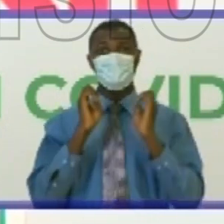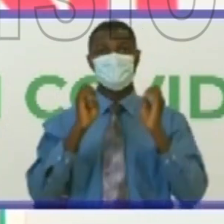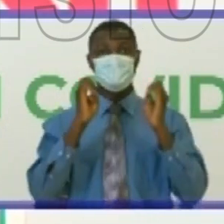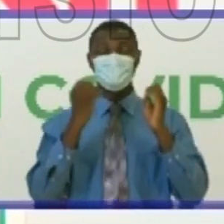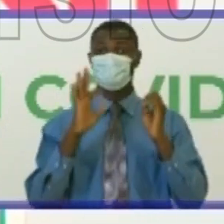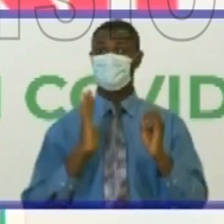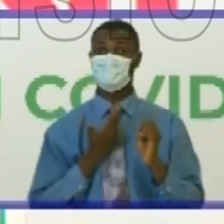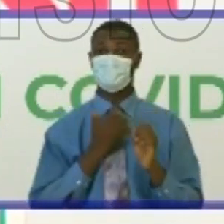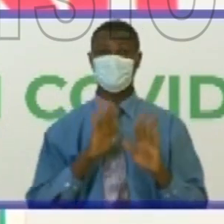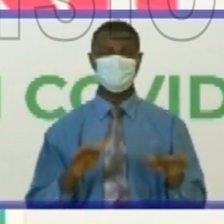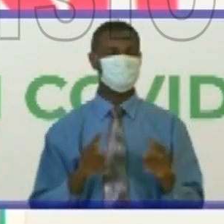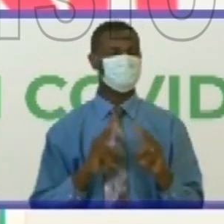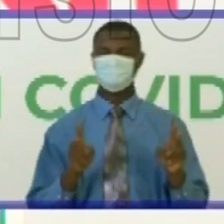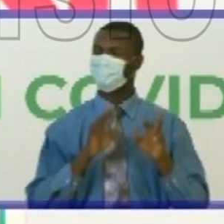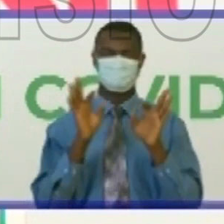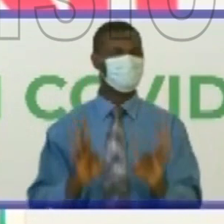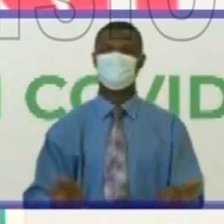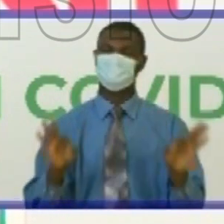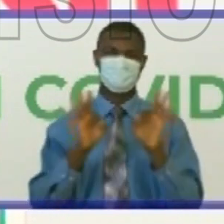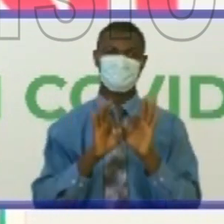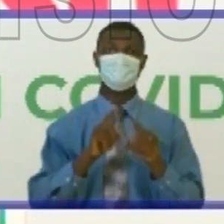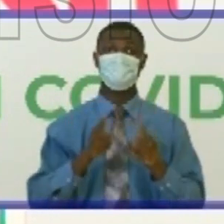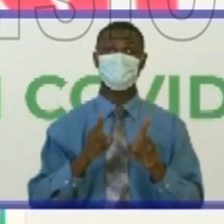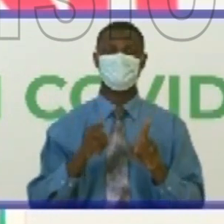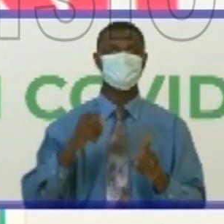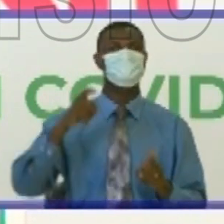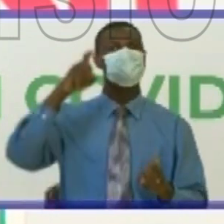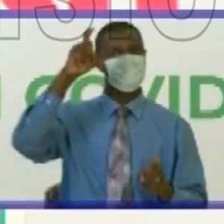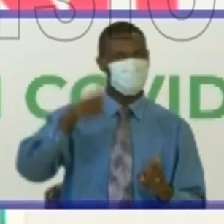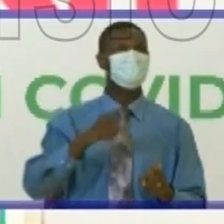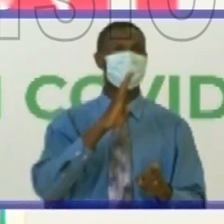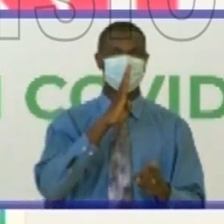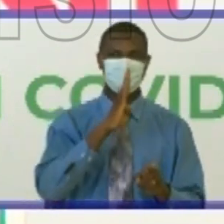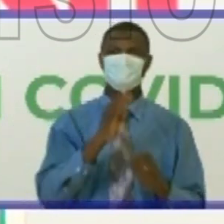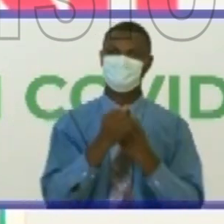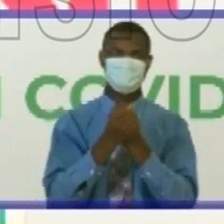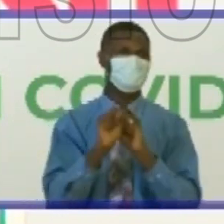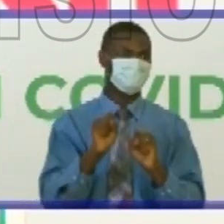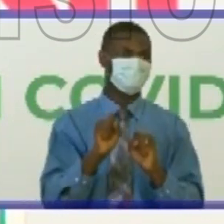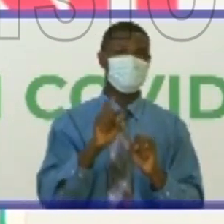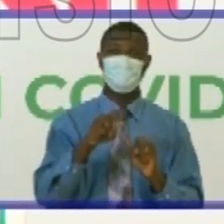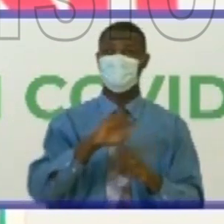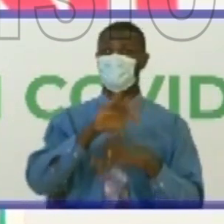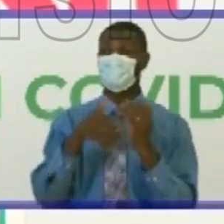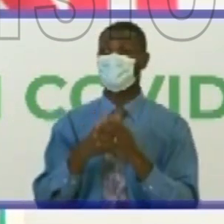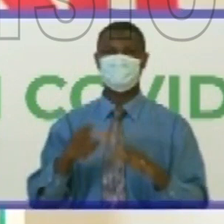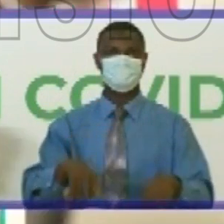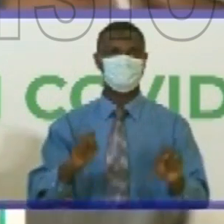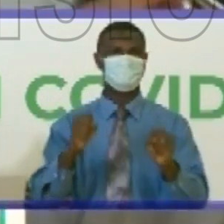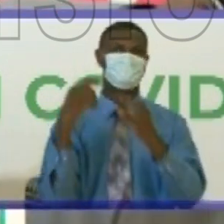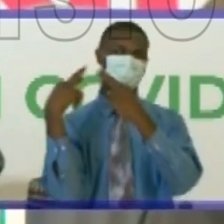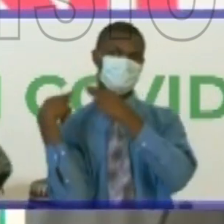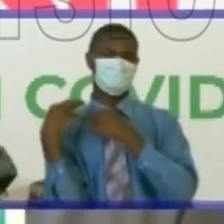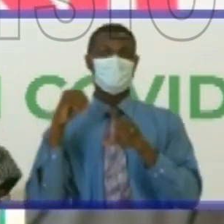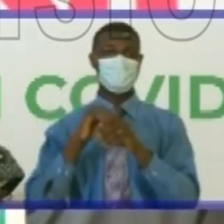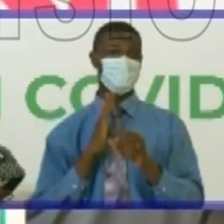important, but it must be done in a safe manner, and we must continue to take responsibility in the fight against